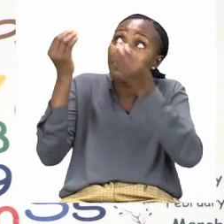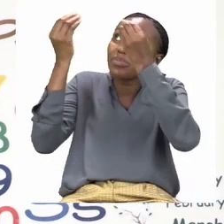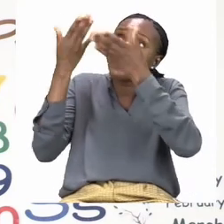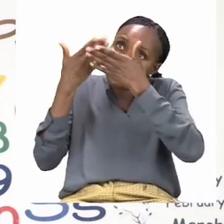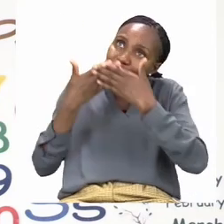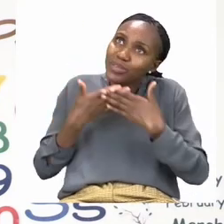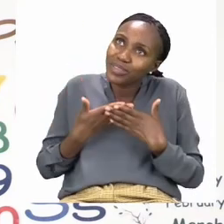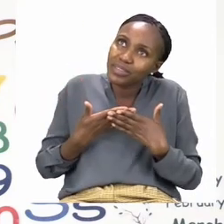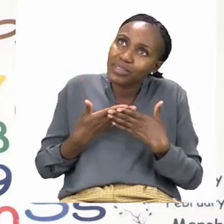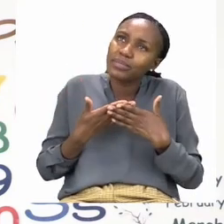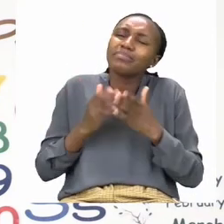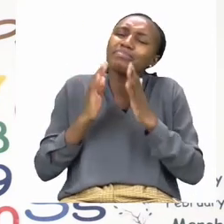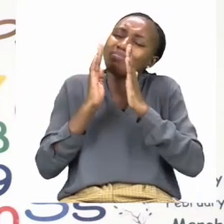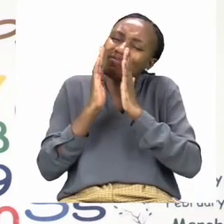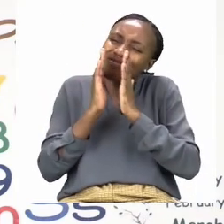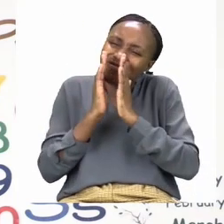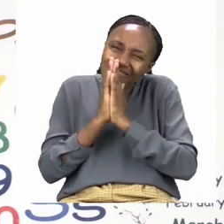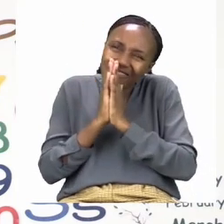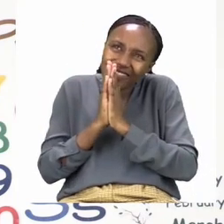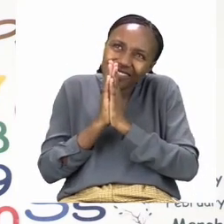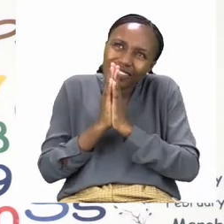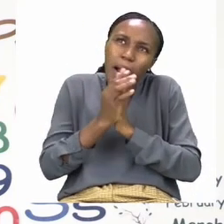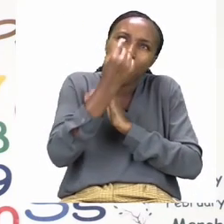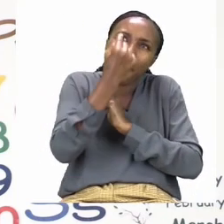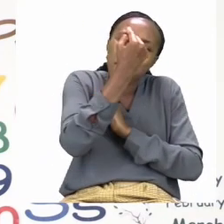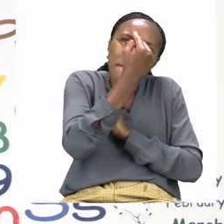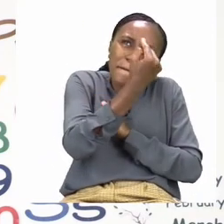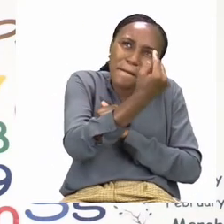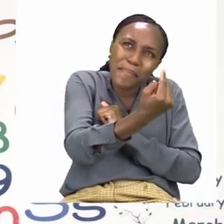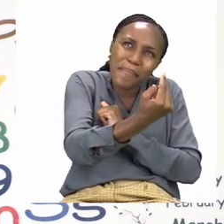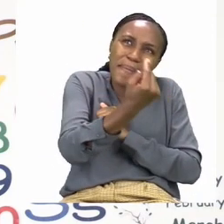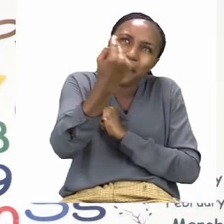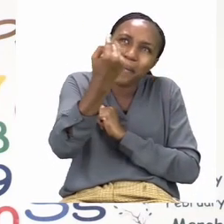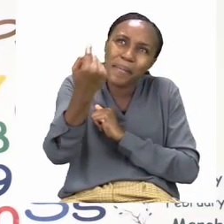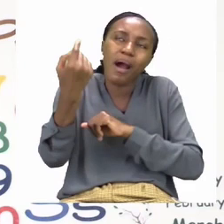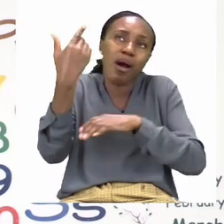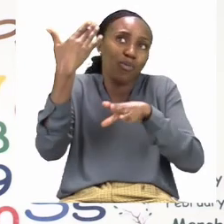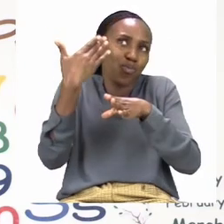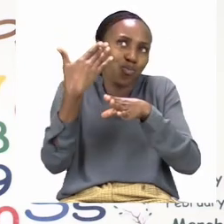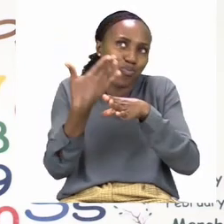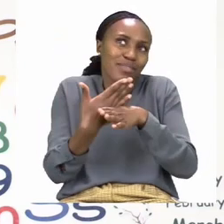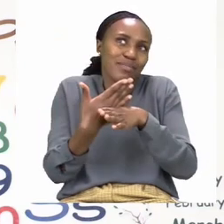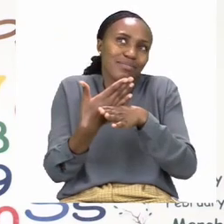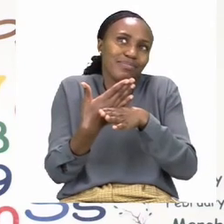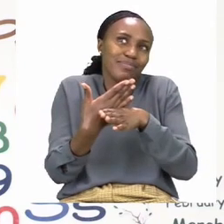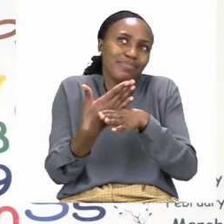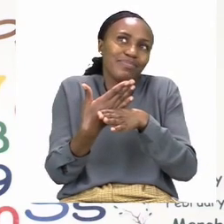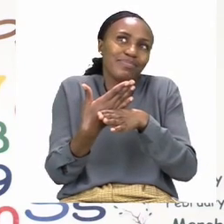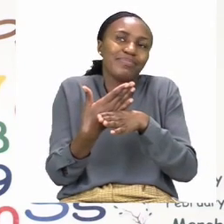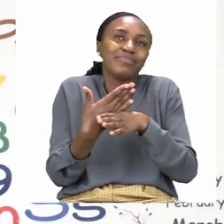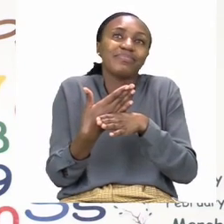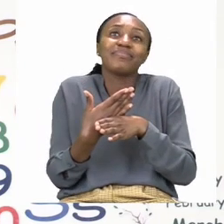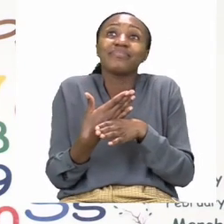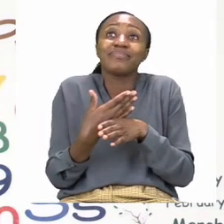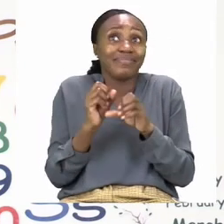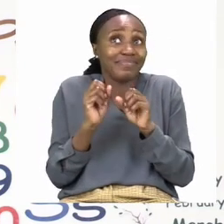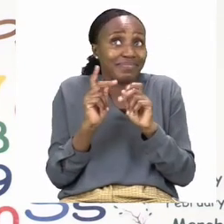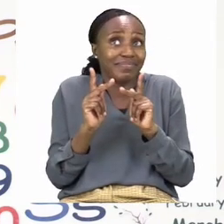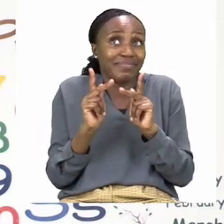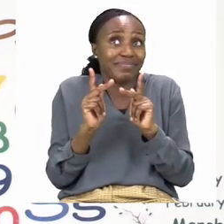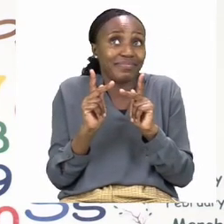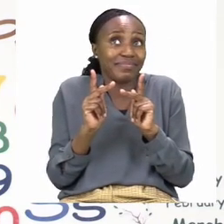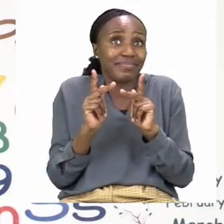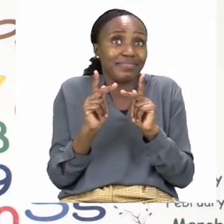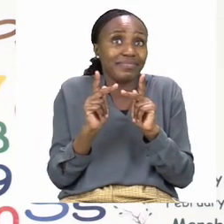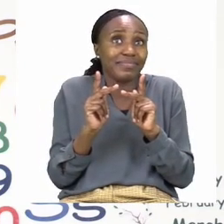But remember, boys and girls, I want you to try and do this on your own first. All right, I'm